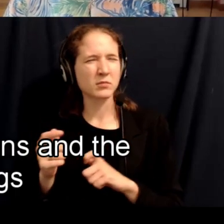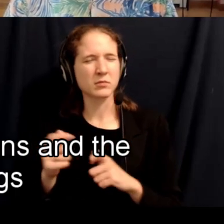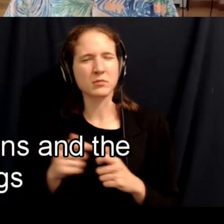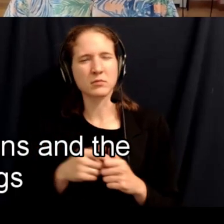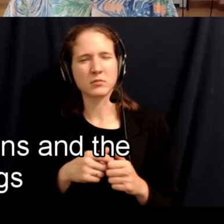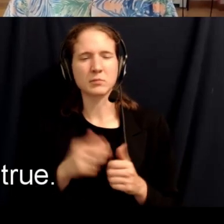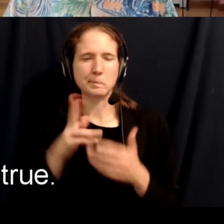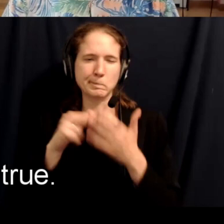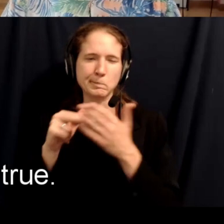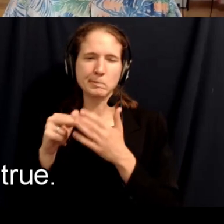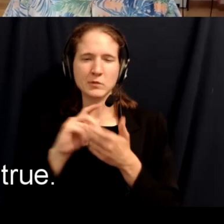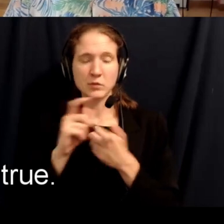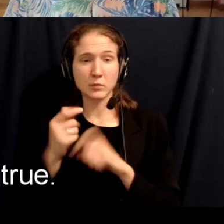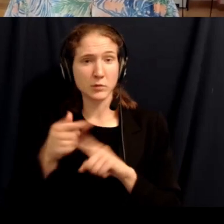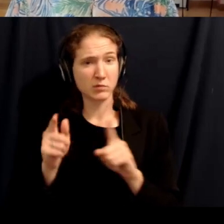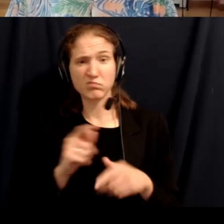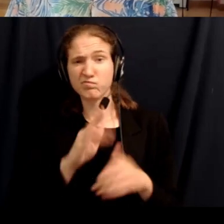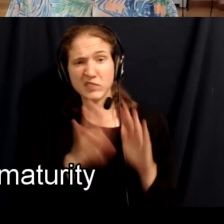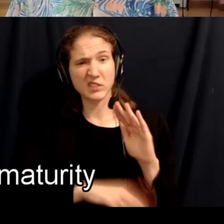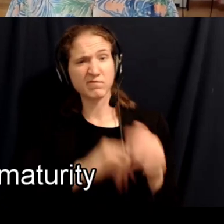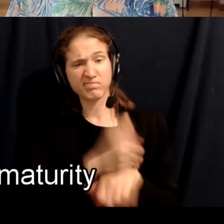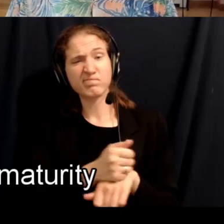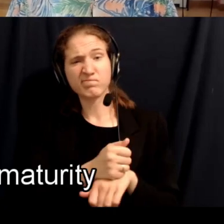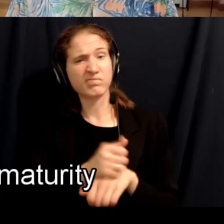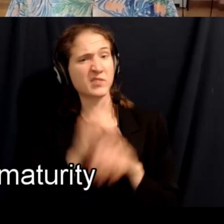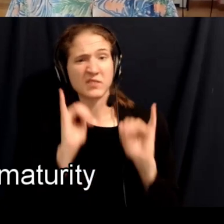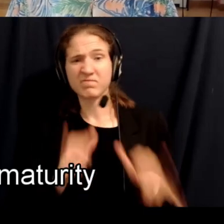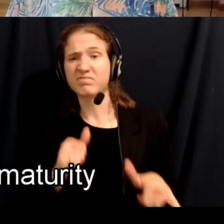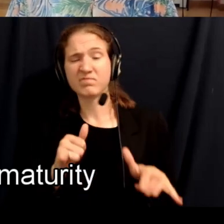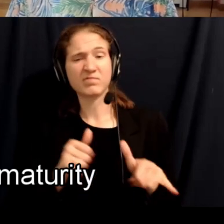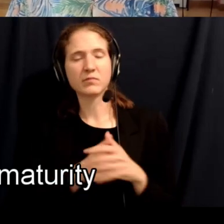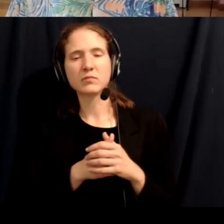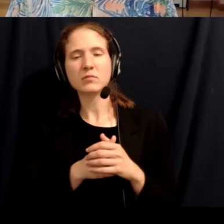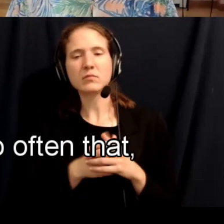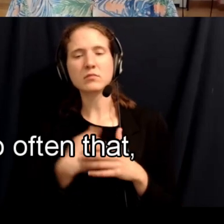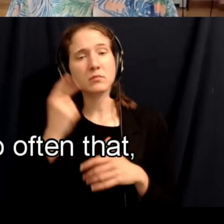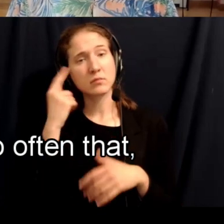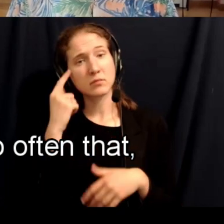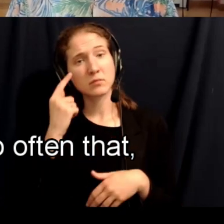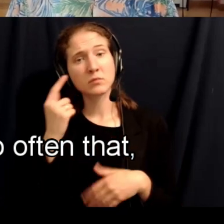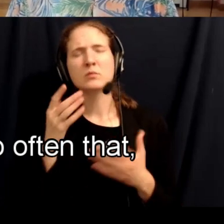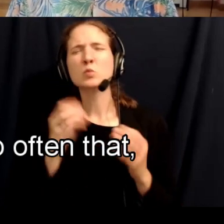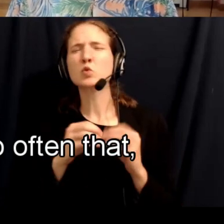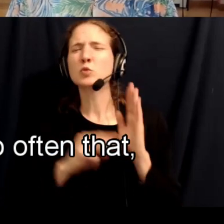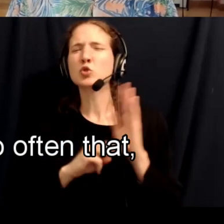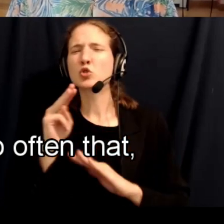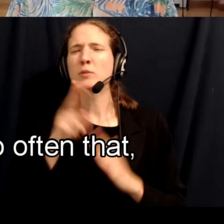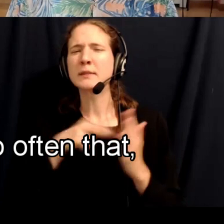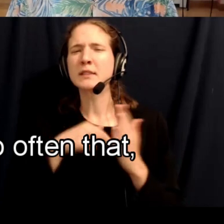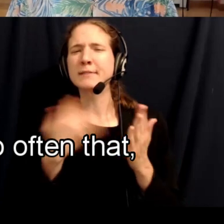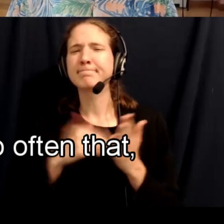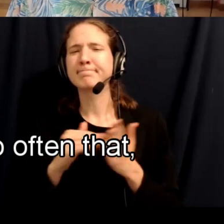and the layouts and things have stayed pretty true. It's just, I think it's the maturity of having painted them so